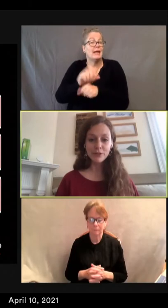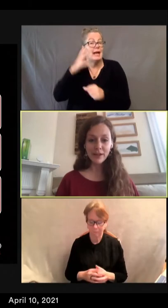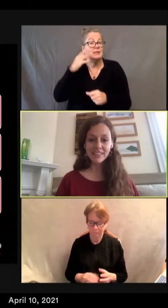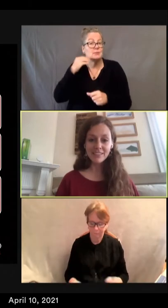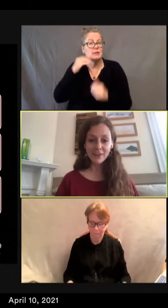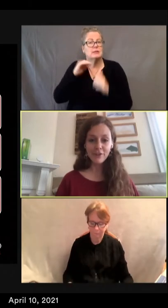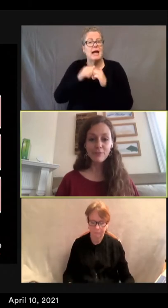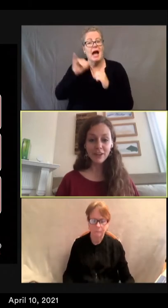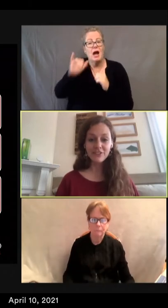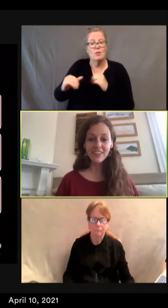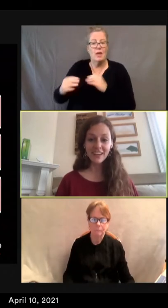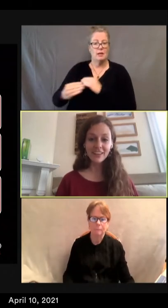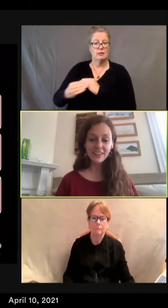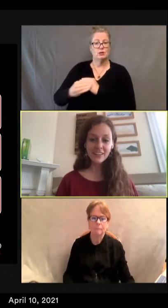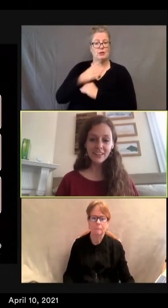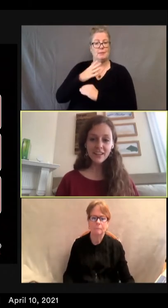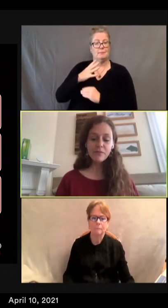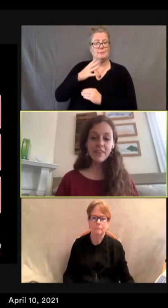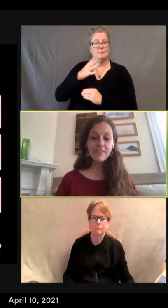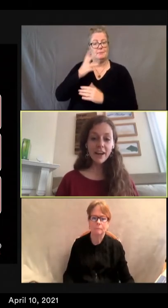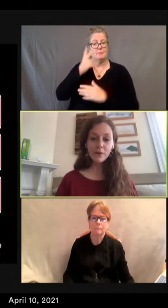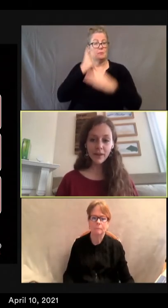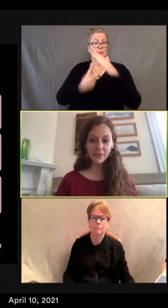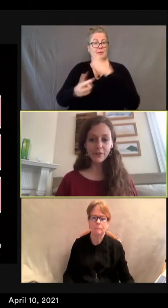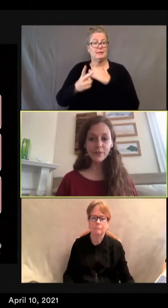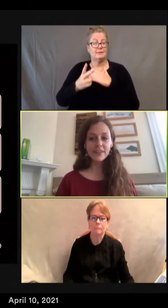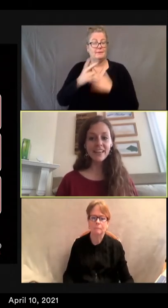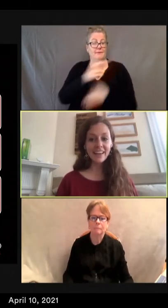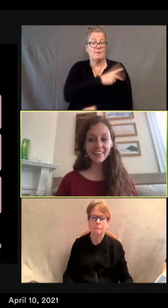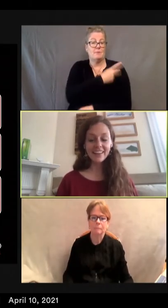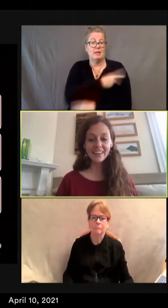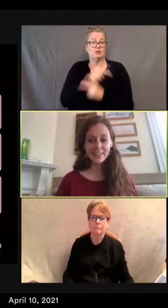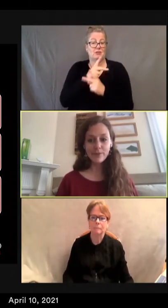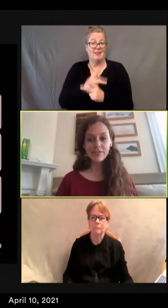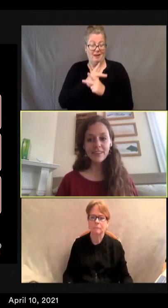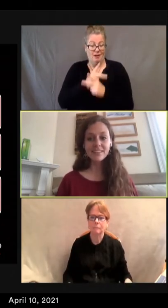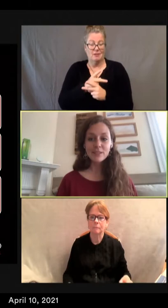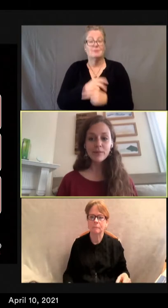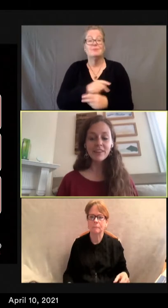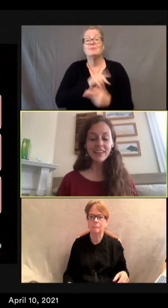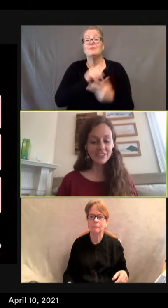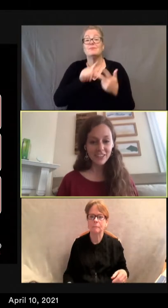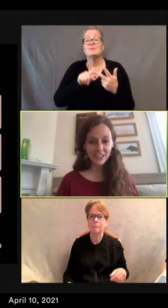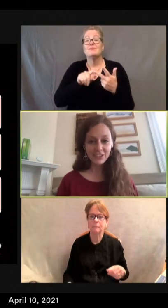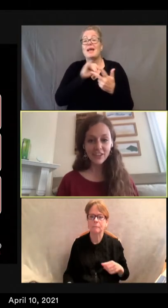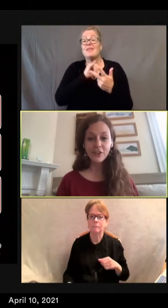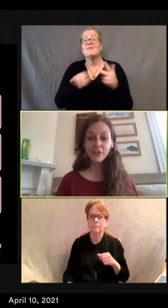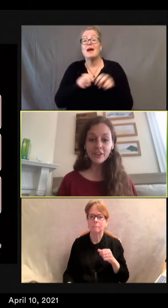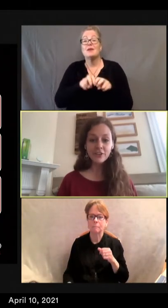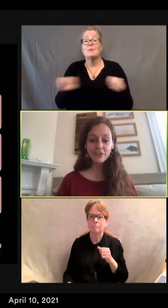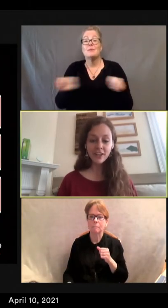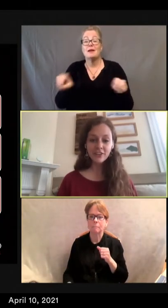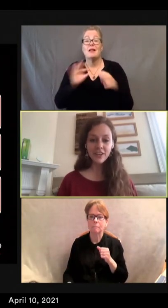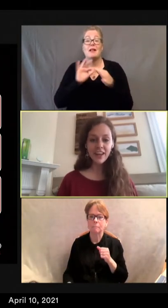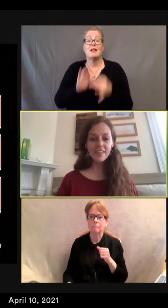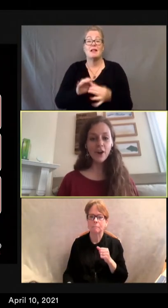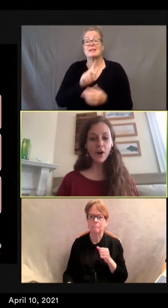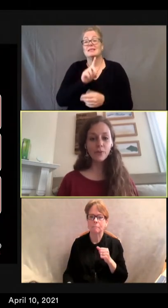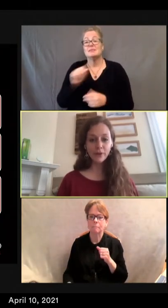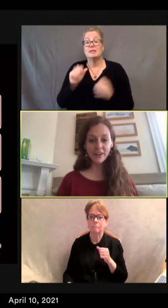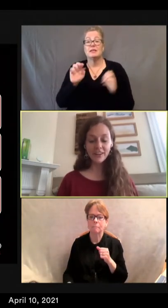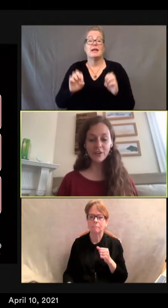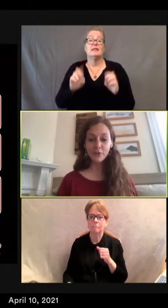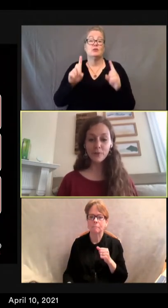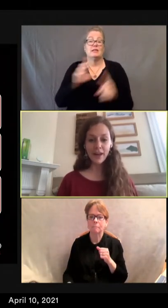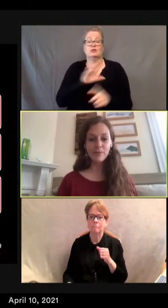their perspective of patient care. And the final panel was highlighting some of the disability education and curricular change that